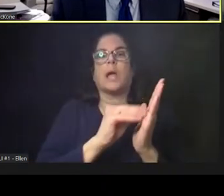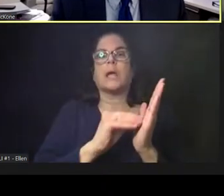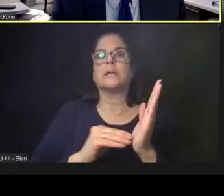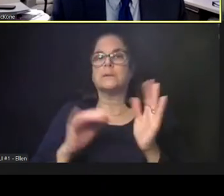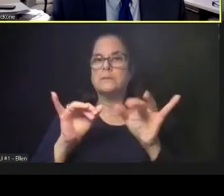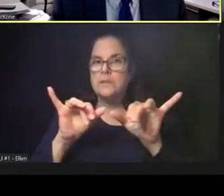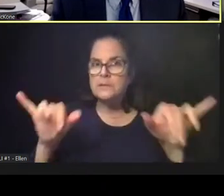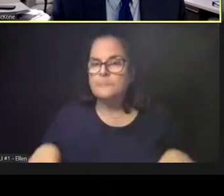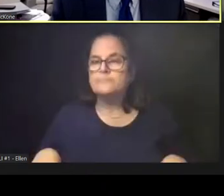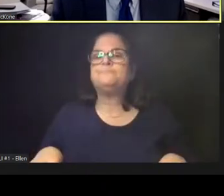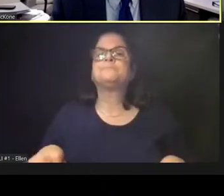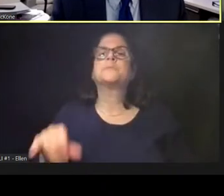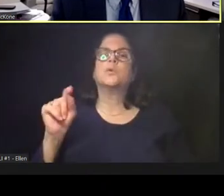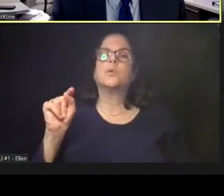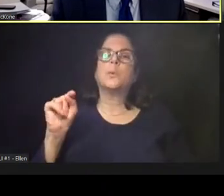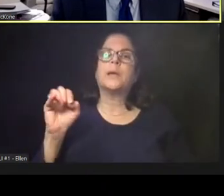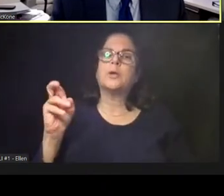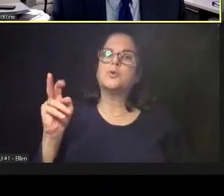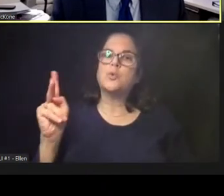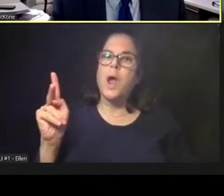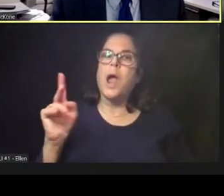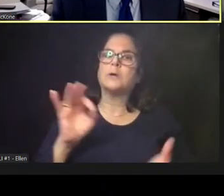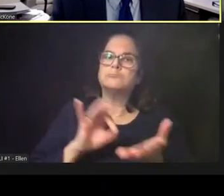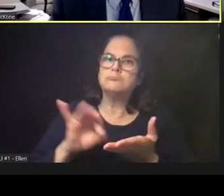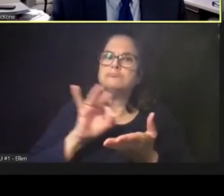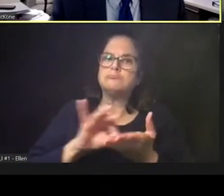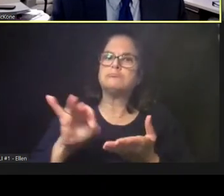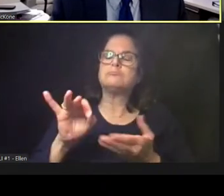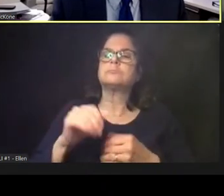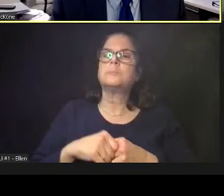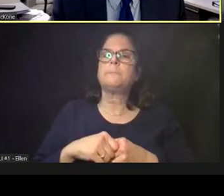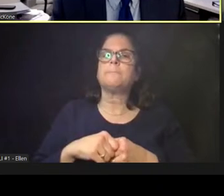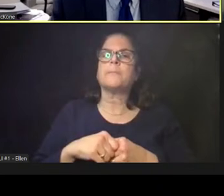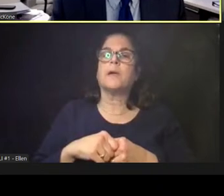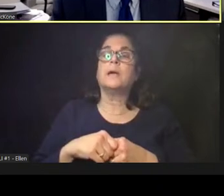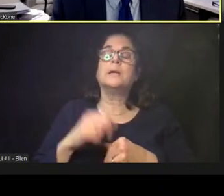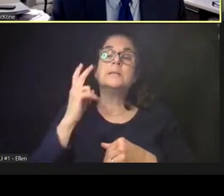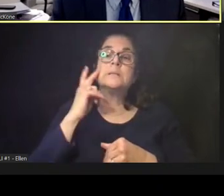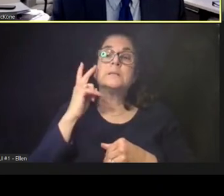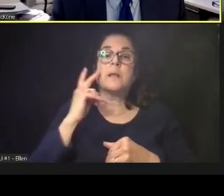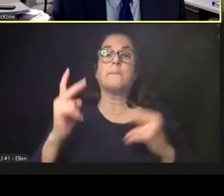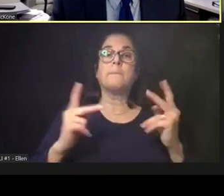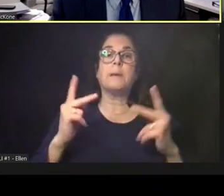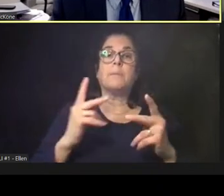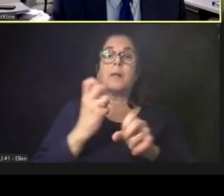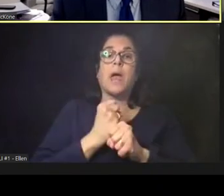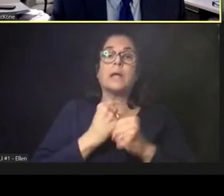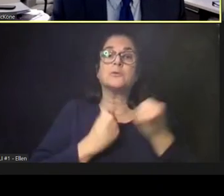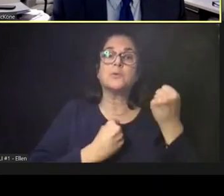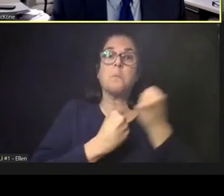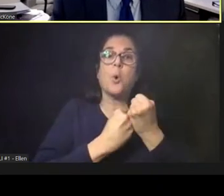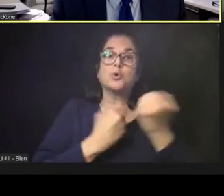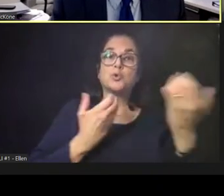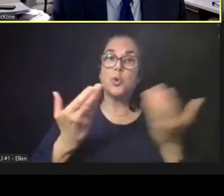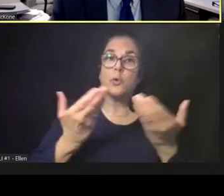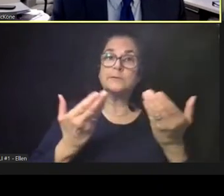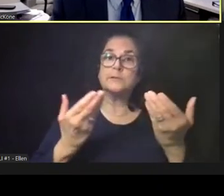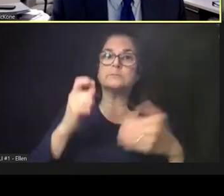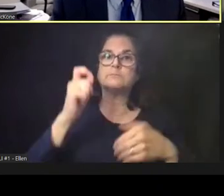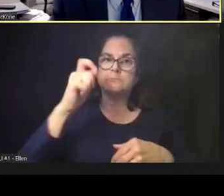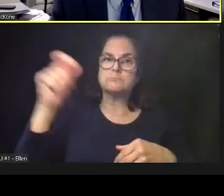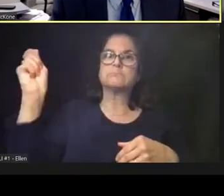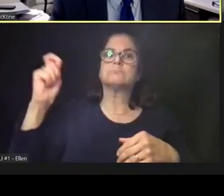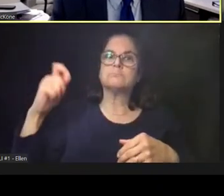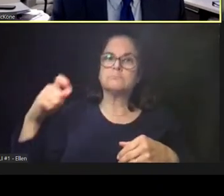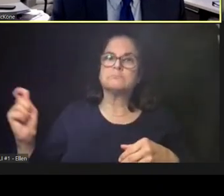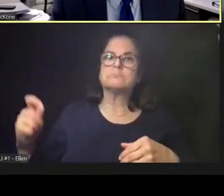to track individuals and then their sort of completion of getting support services. We have also written into